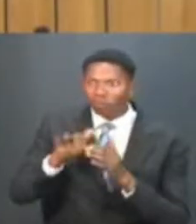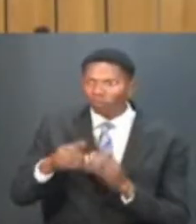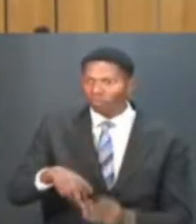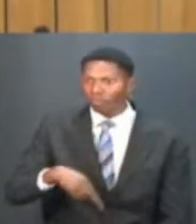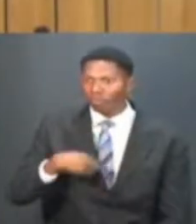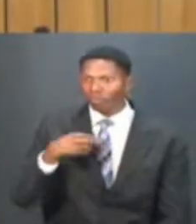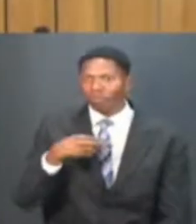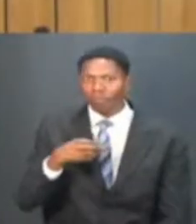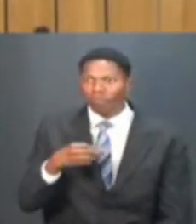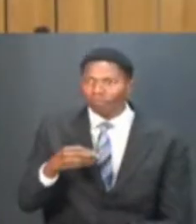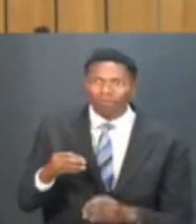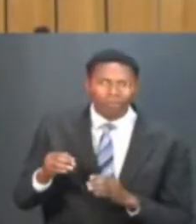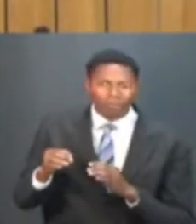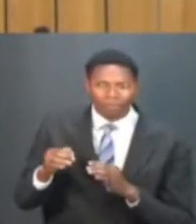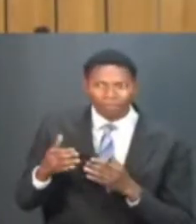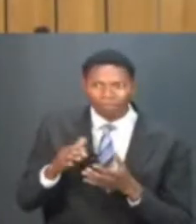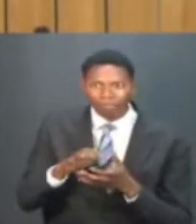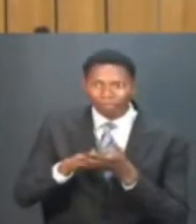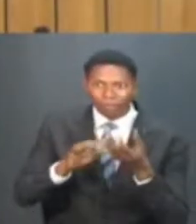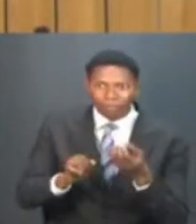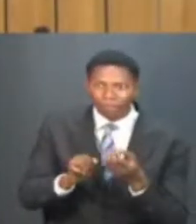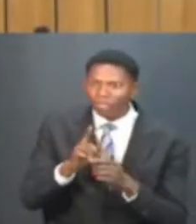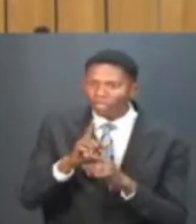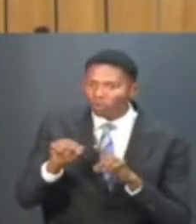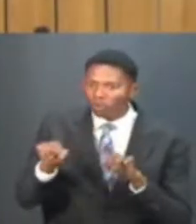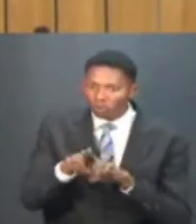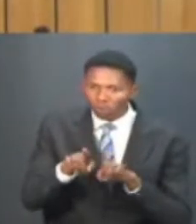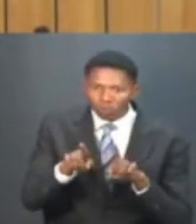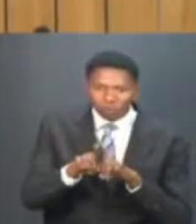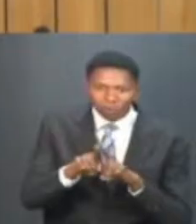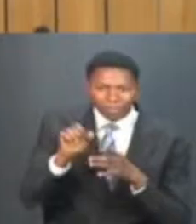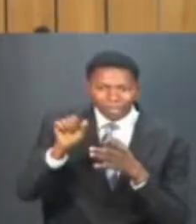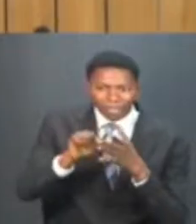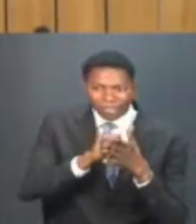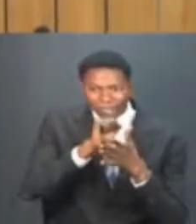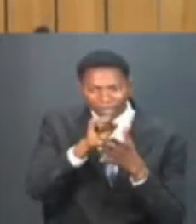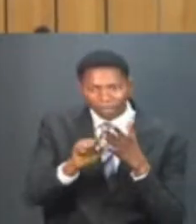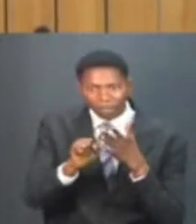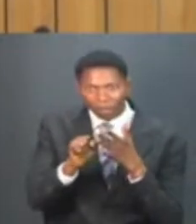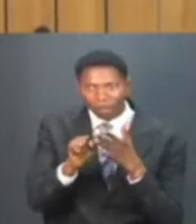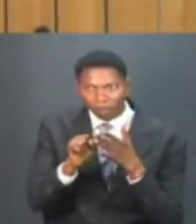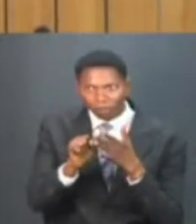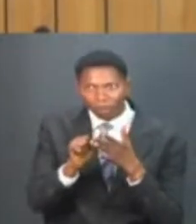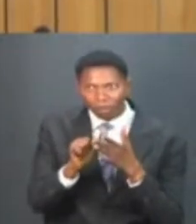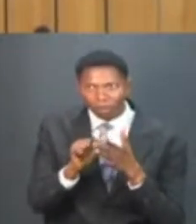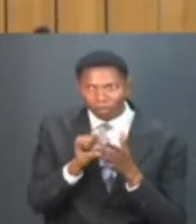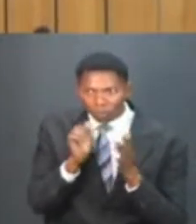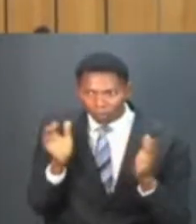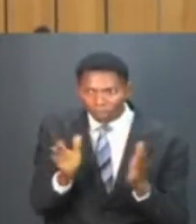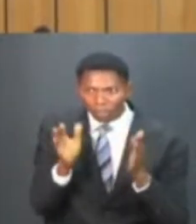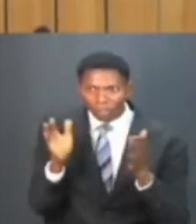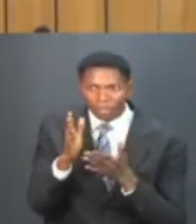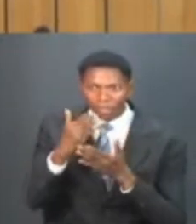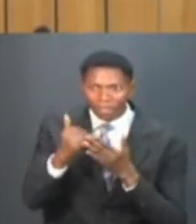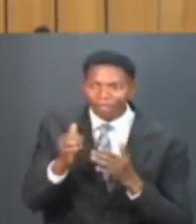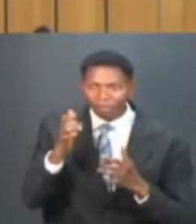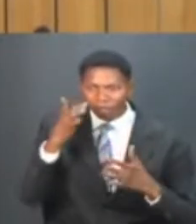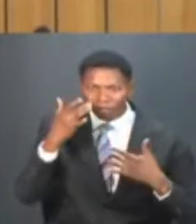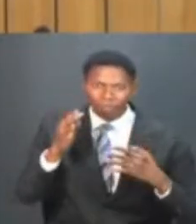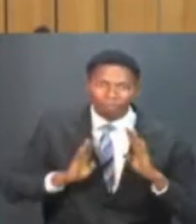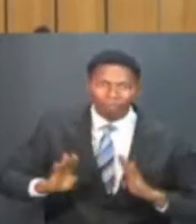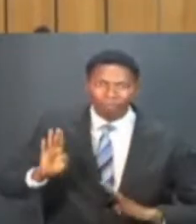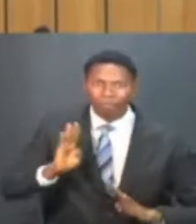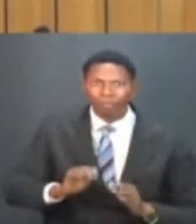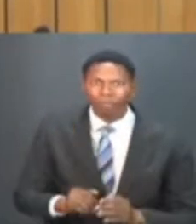fear, misinformation, and stigma further discourage early health-seeking behavior. Right